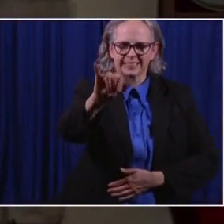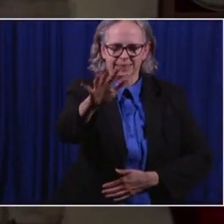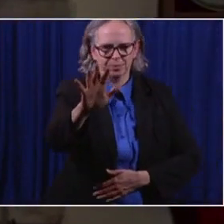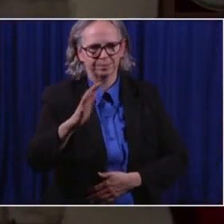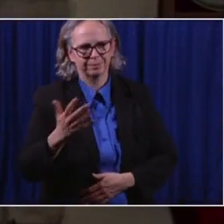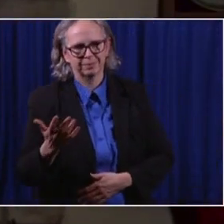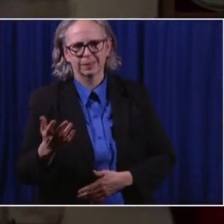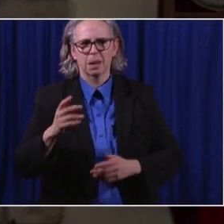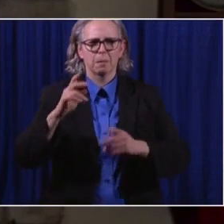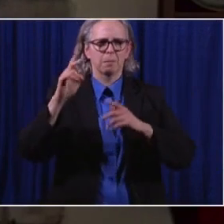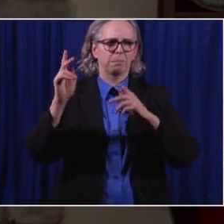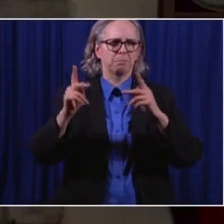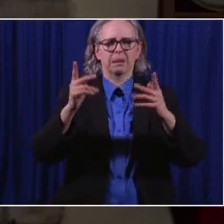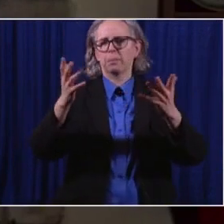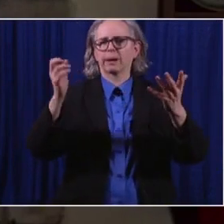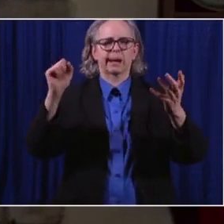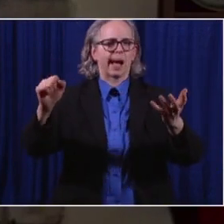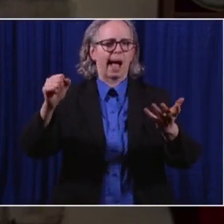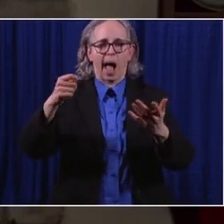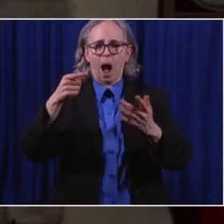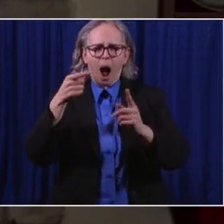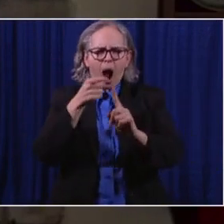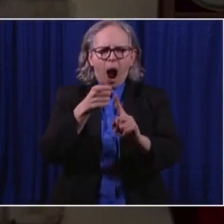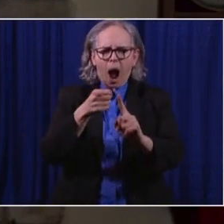or the other on any of these decisions.